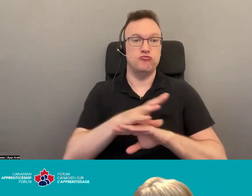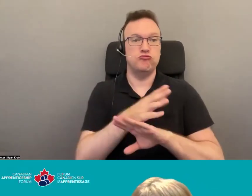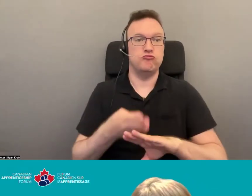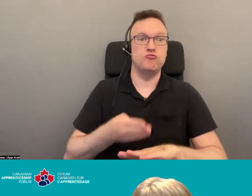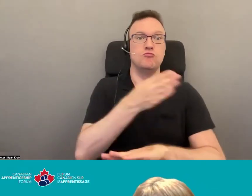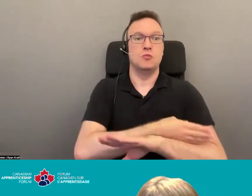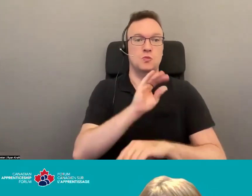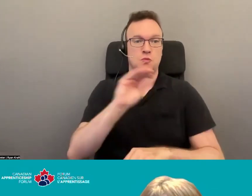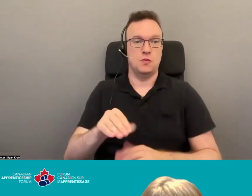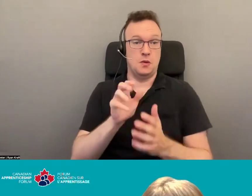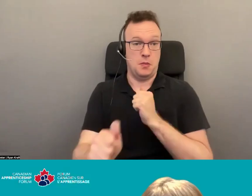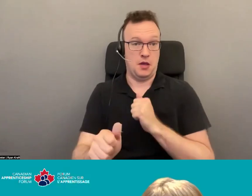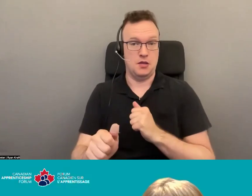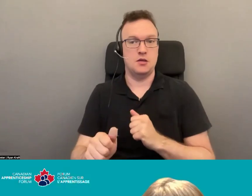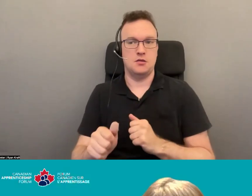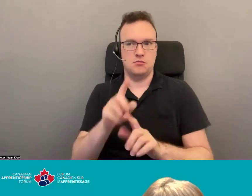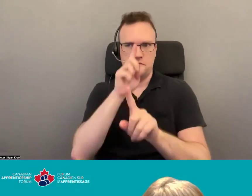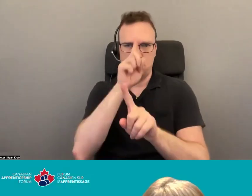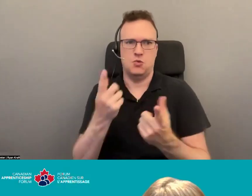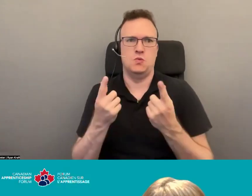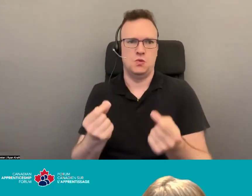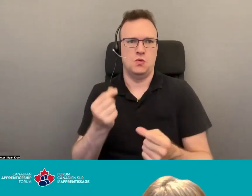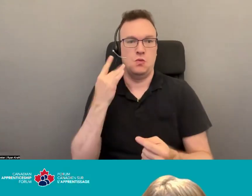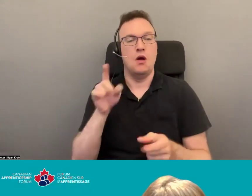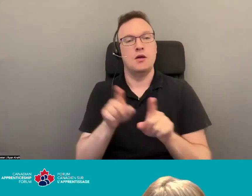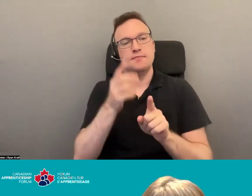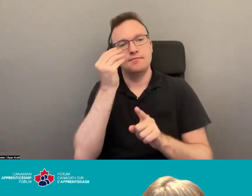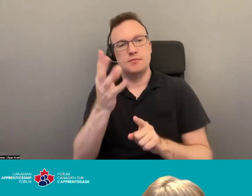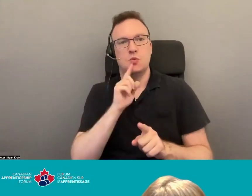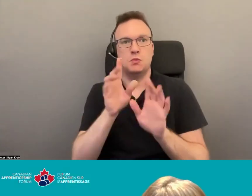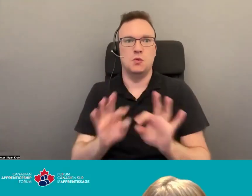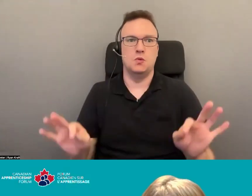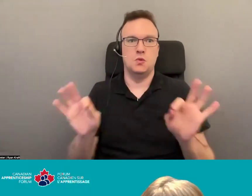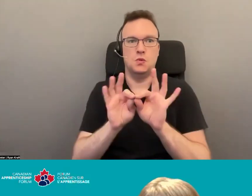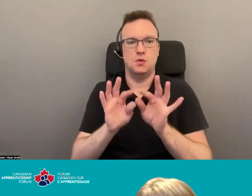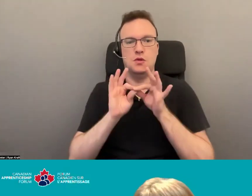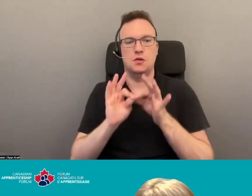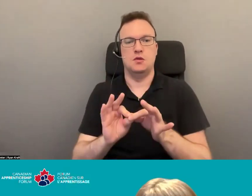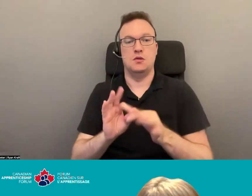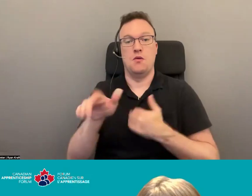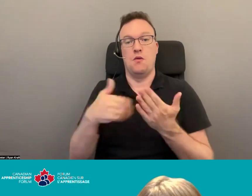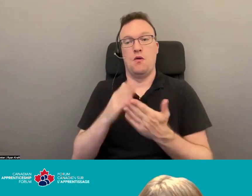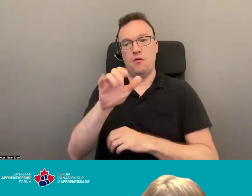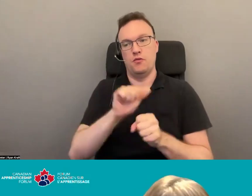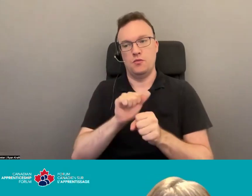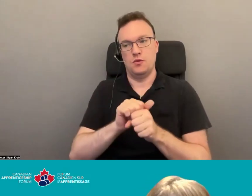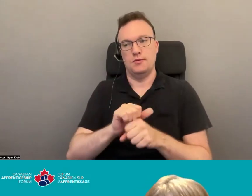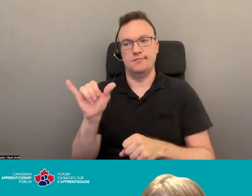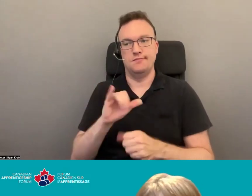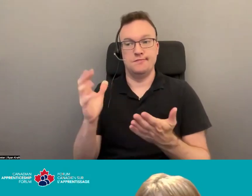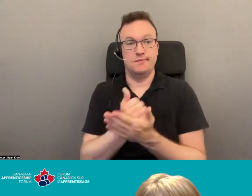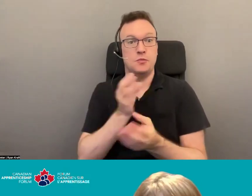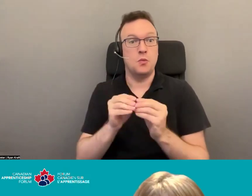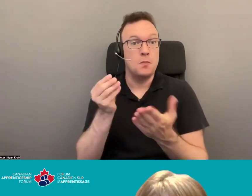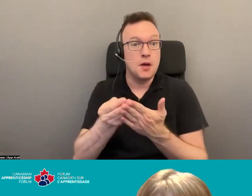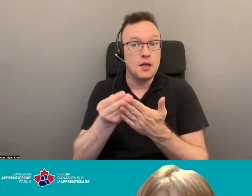test, we really want to do it, because as I said, it's so key to the rest of your career. Like, you get more